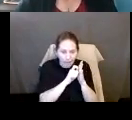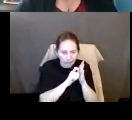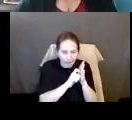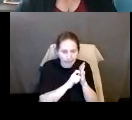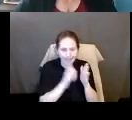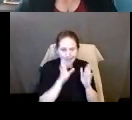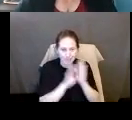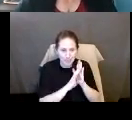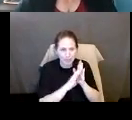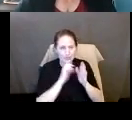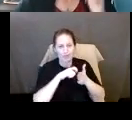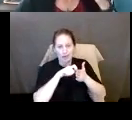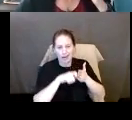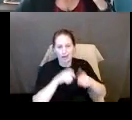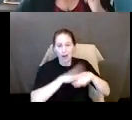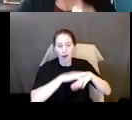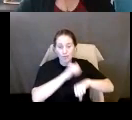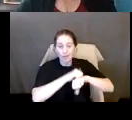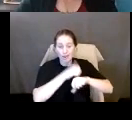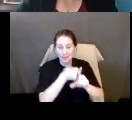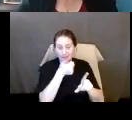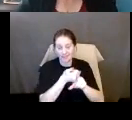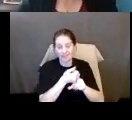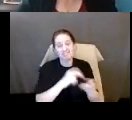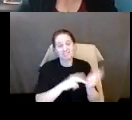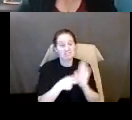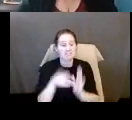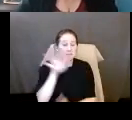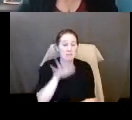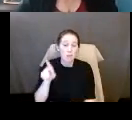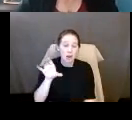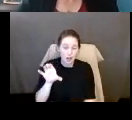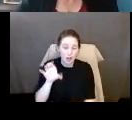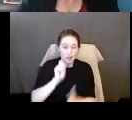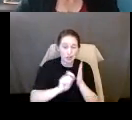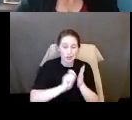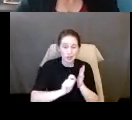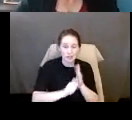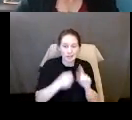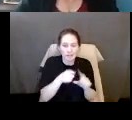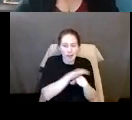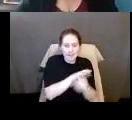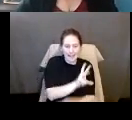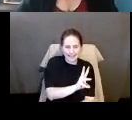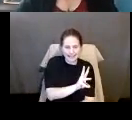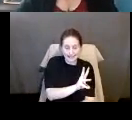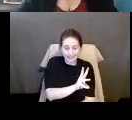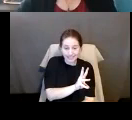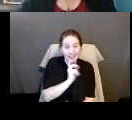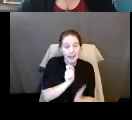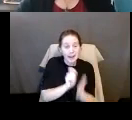themselves all over the rocks. So about 100 of our inscriptions just come from Site 6 alone. and they mark